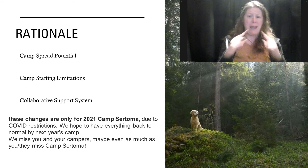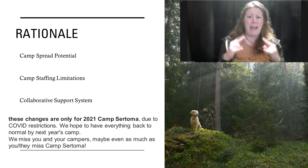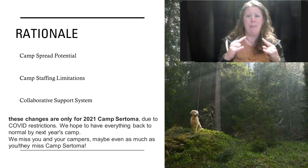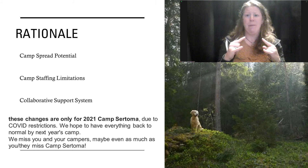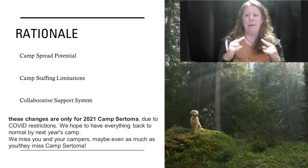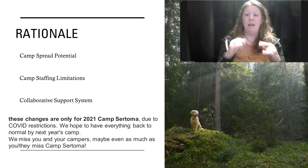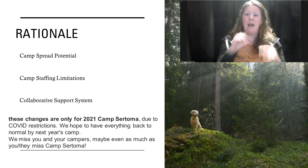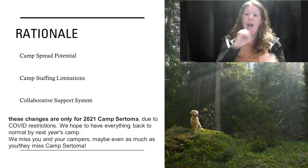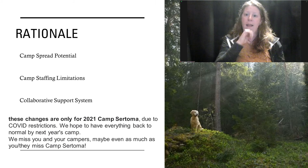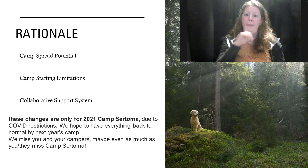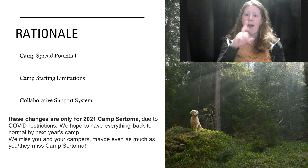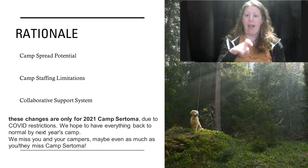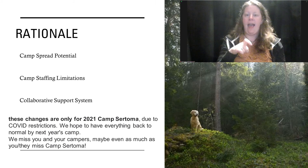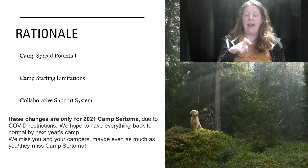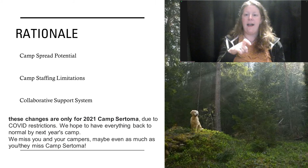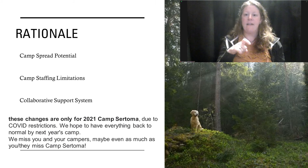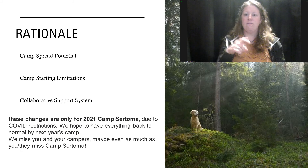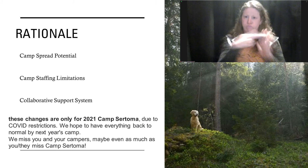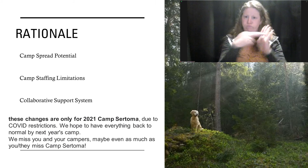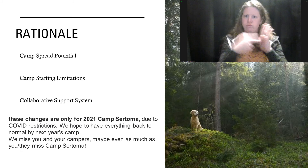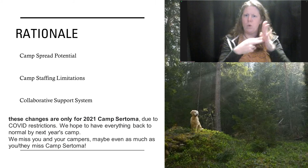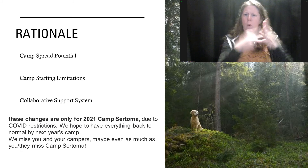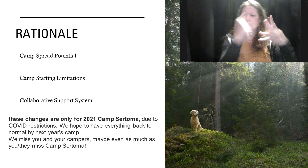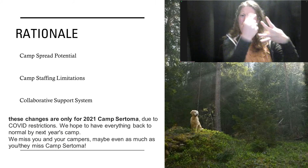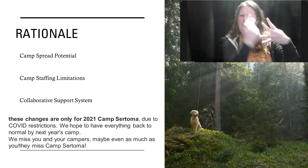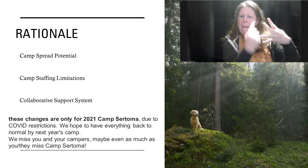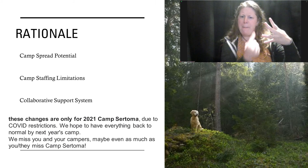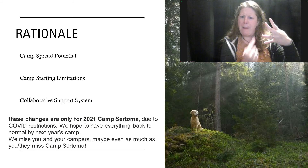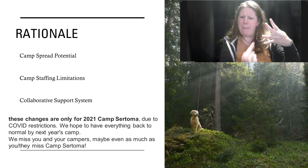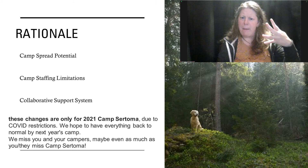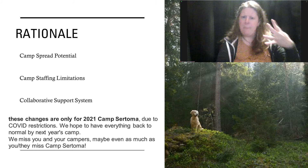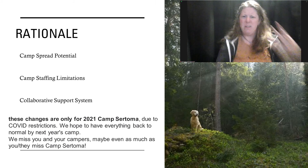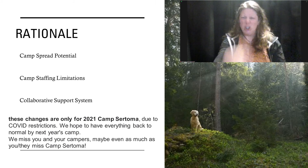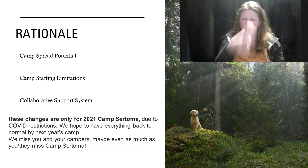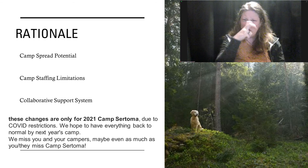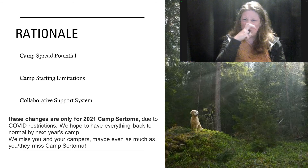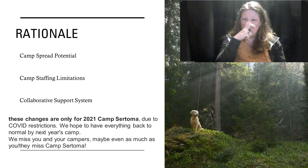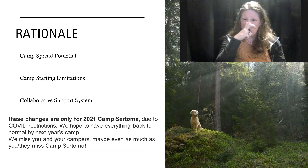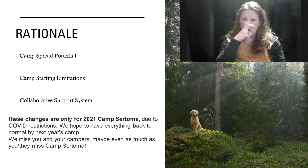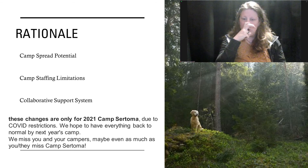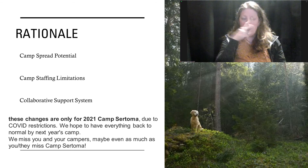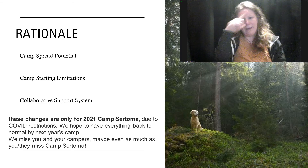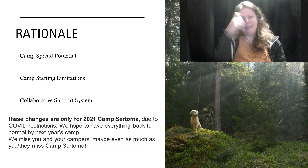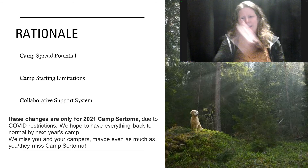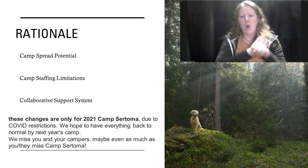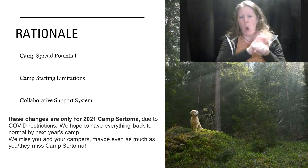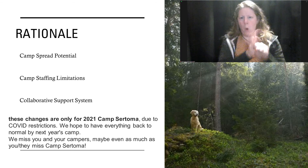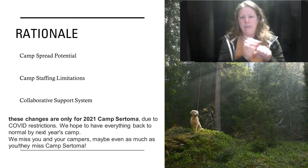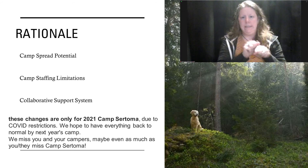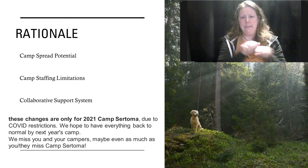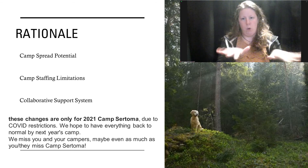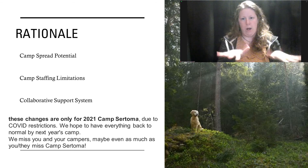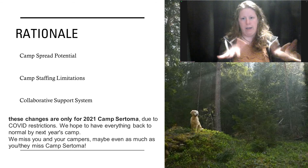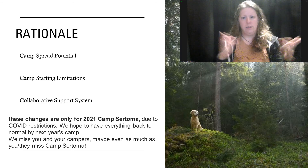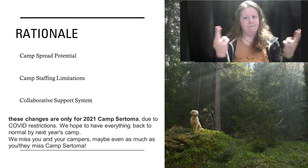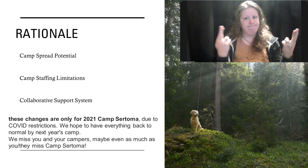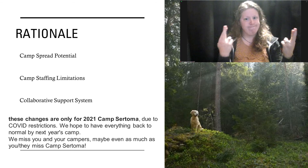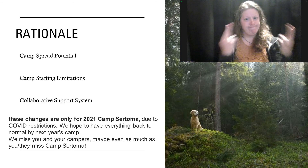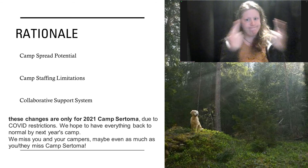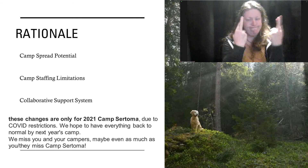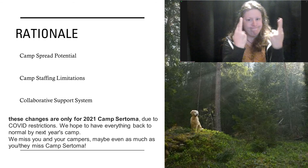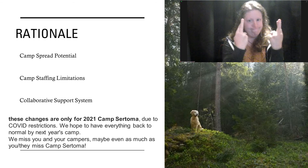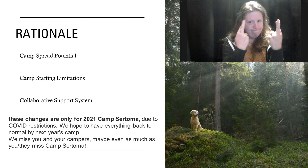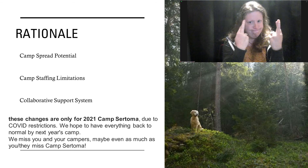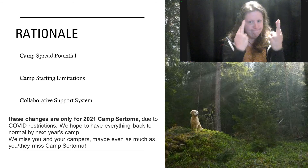have a typical camp experience and not have all of these rules that are so strict because of the